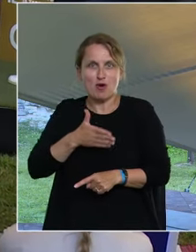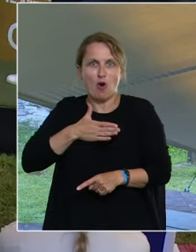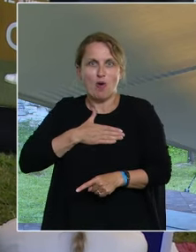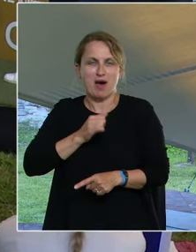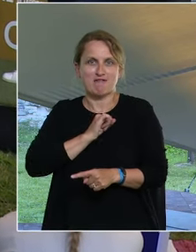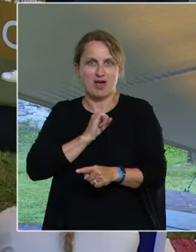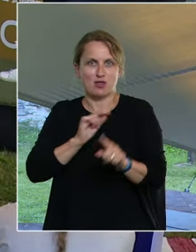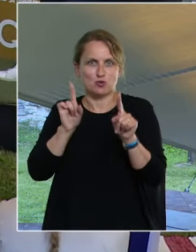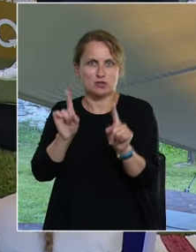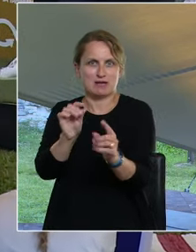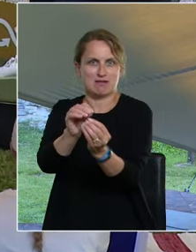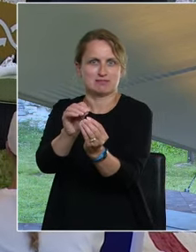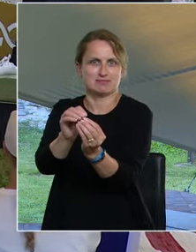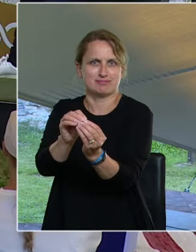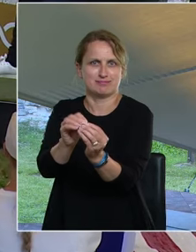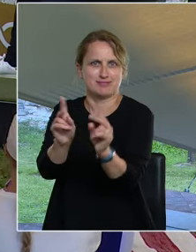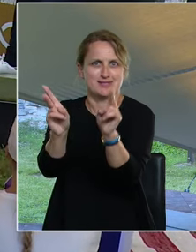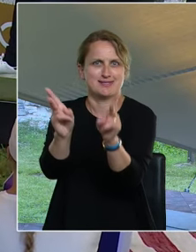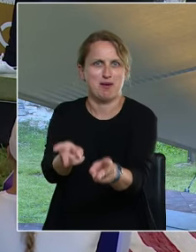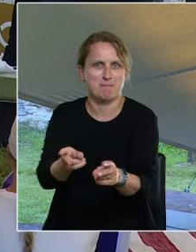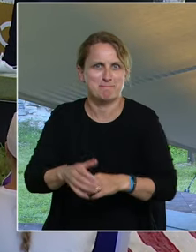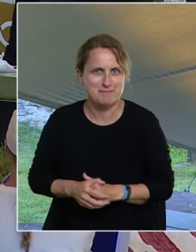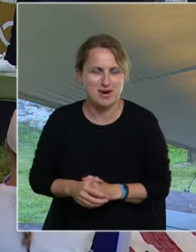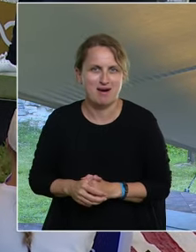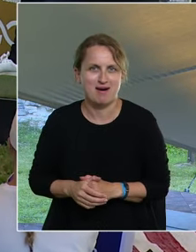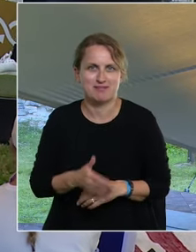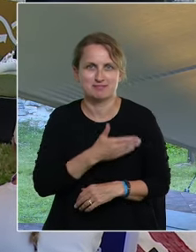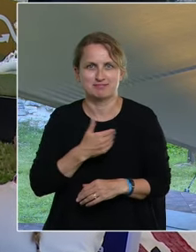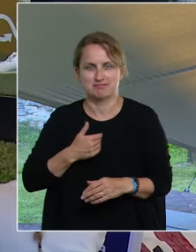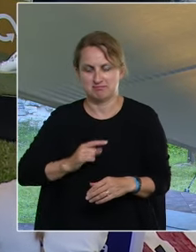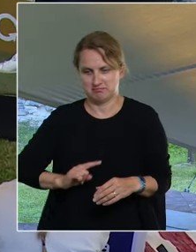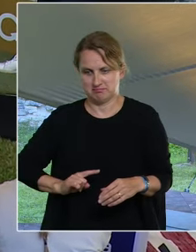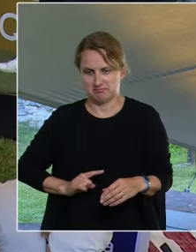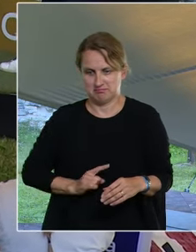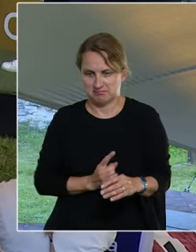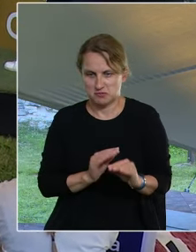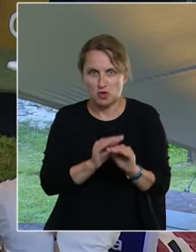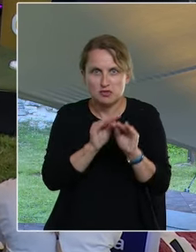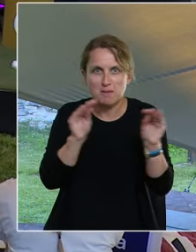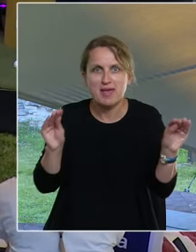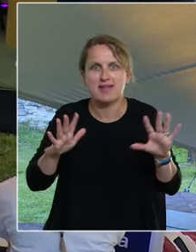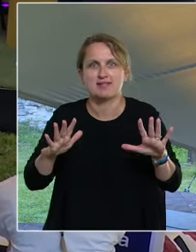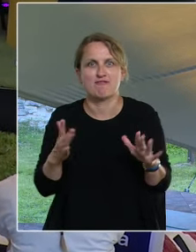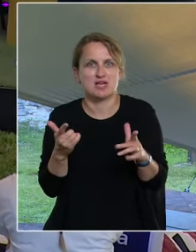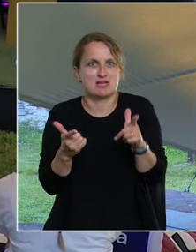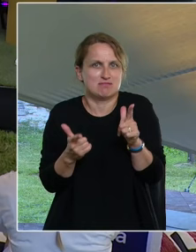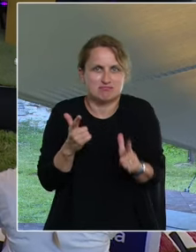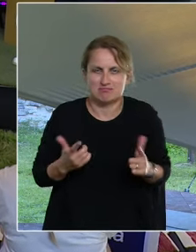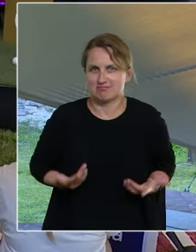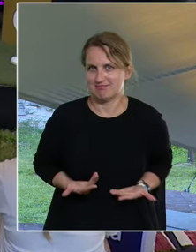seen a sort of Web 2.0 in social media, where this can be hijacked. We use, you know, our sense of